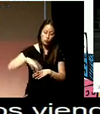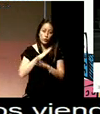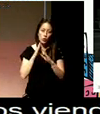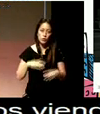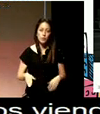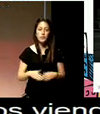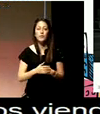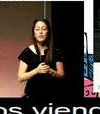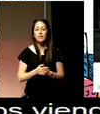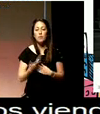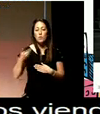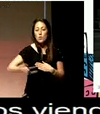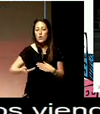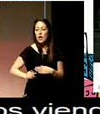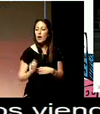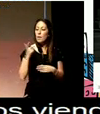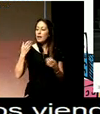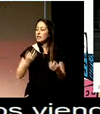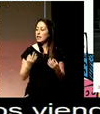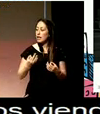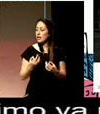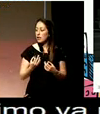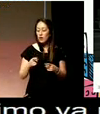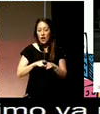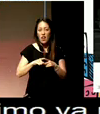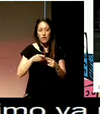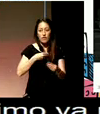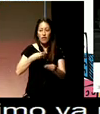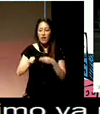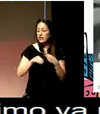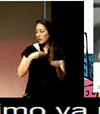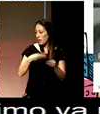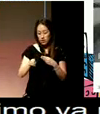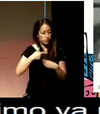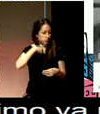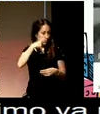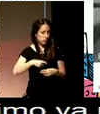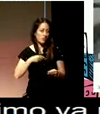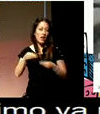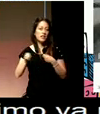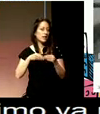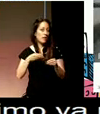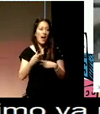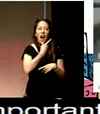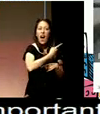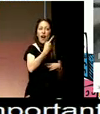finish, the most important is to be flexible, as Junca